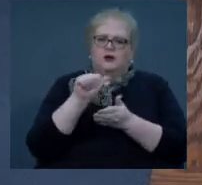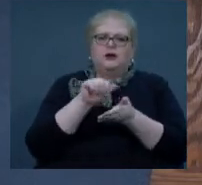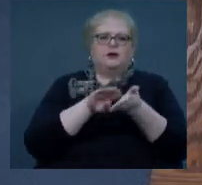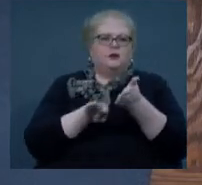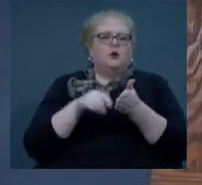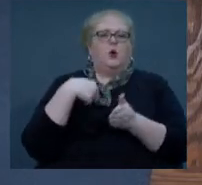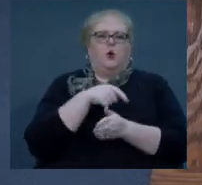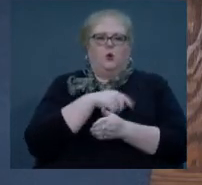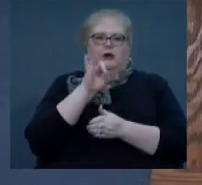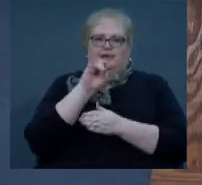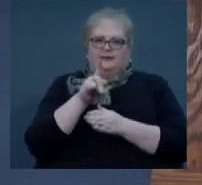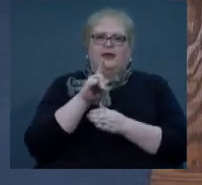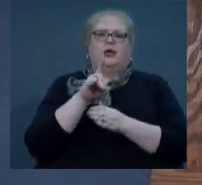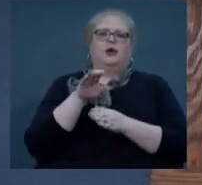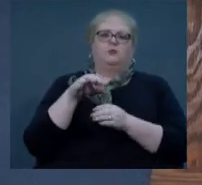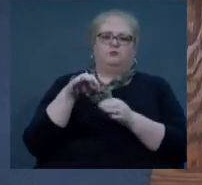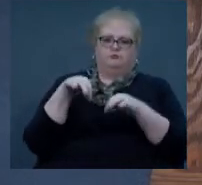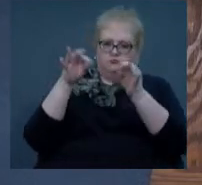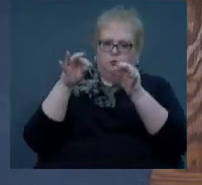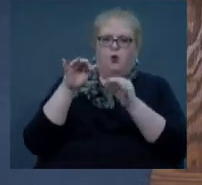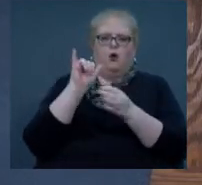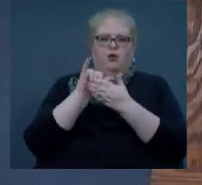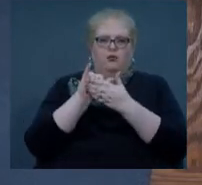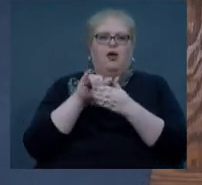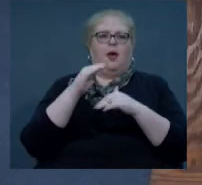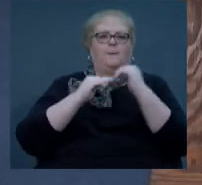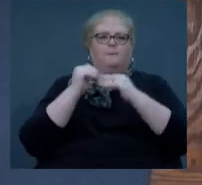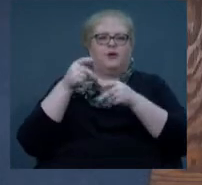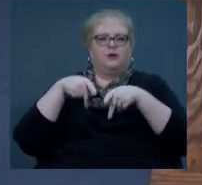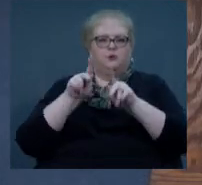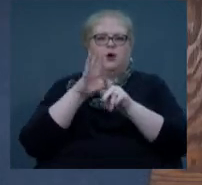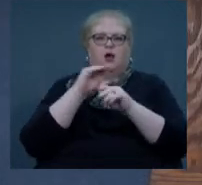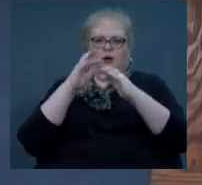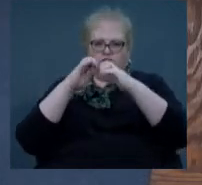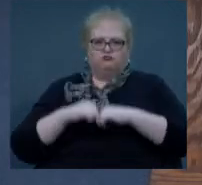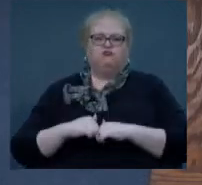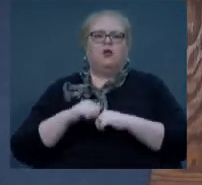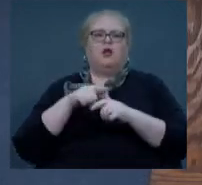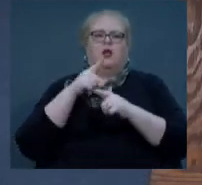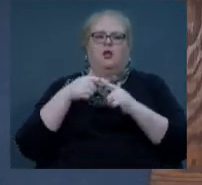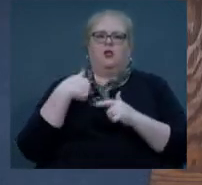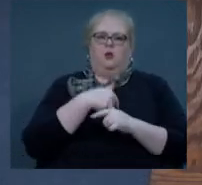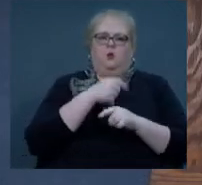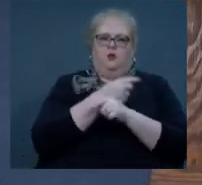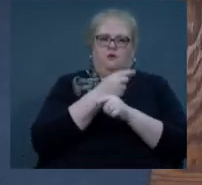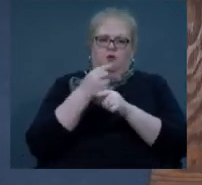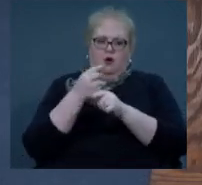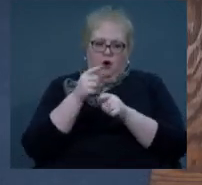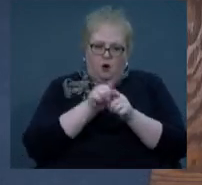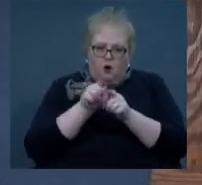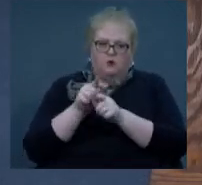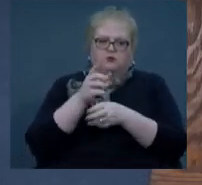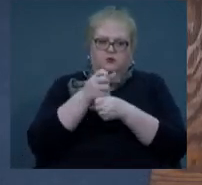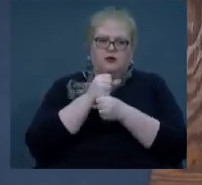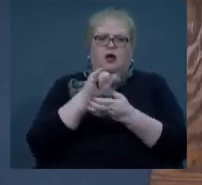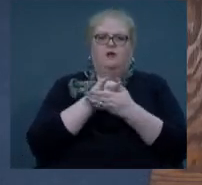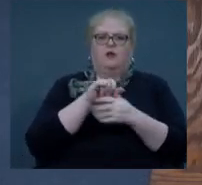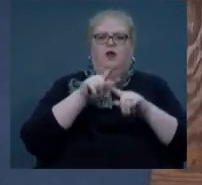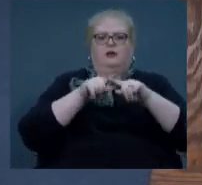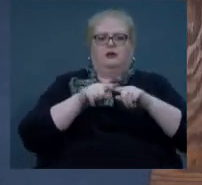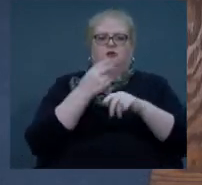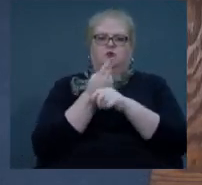took the buildings down. Van's going to speak to that in just a minute, and have since been pursuing our conditional use permit through the